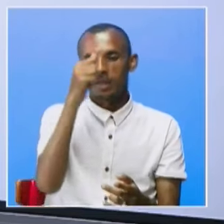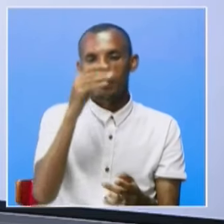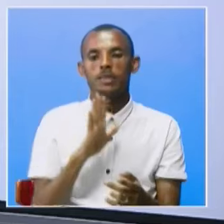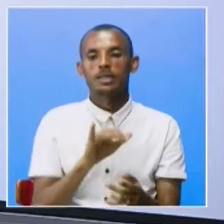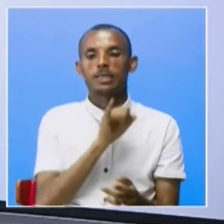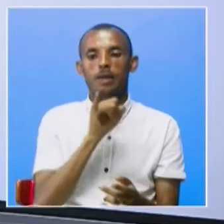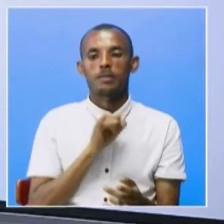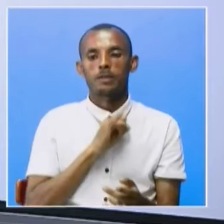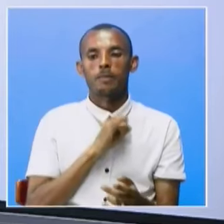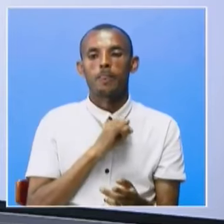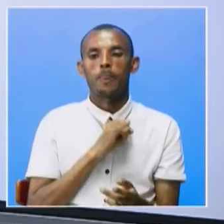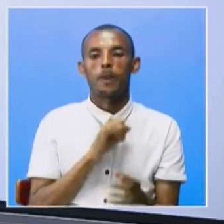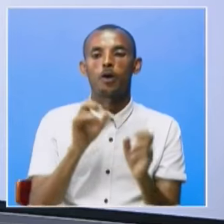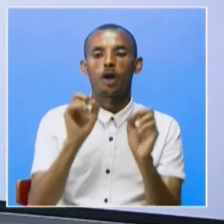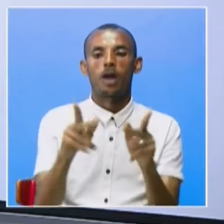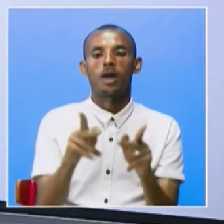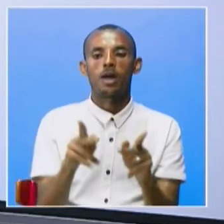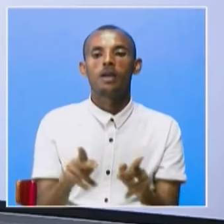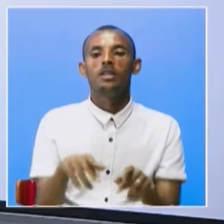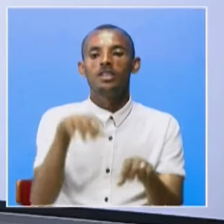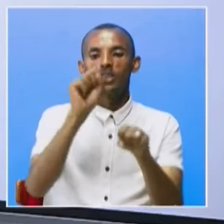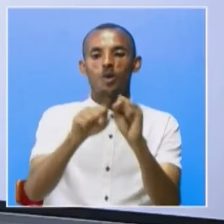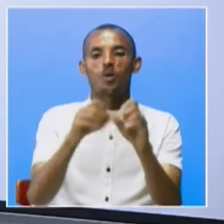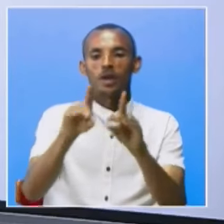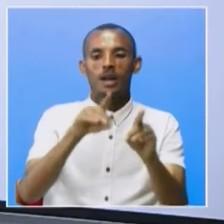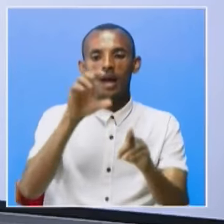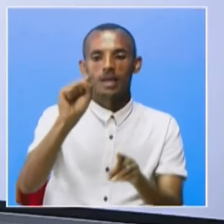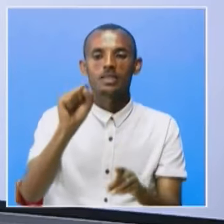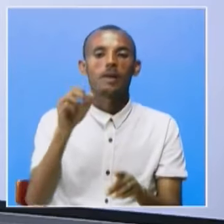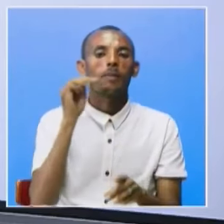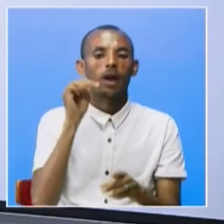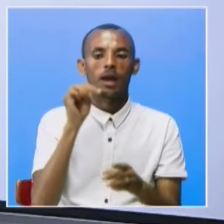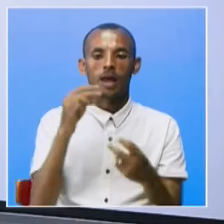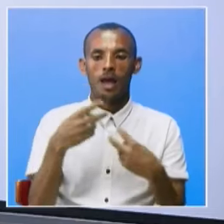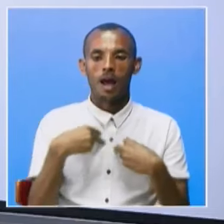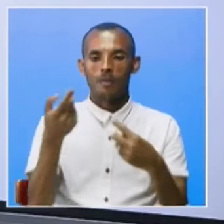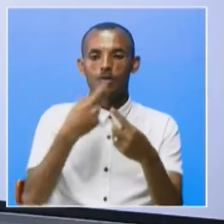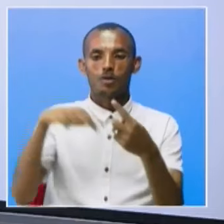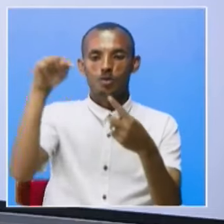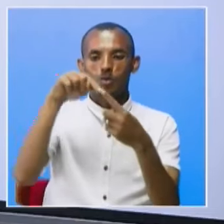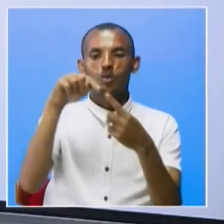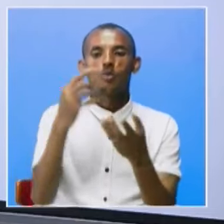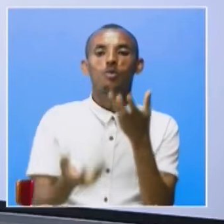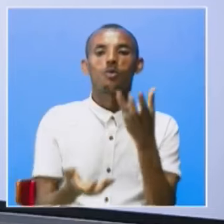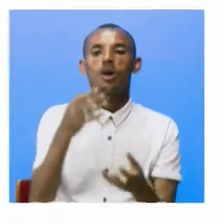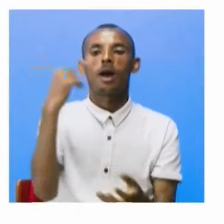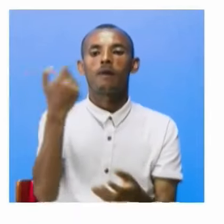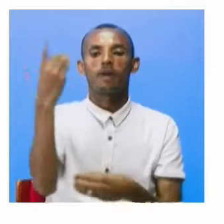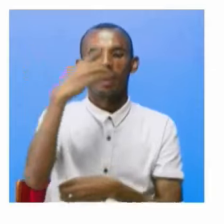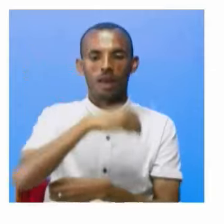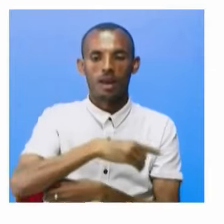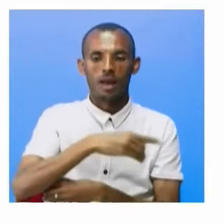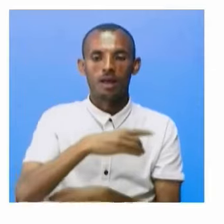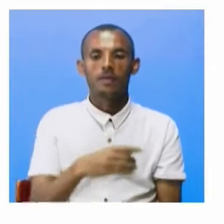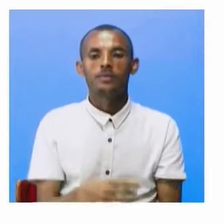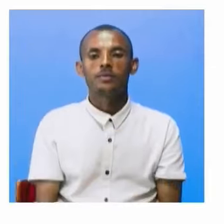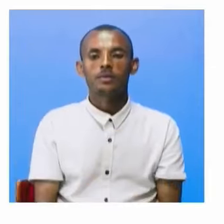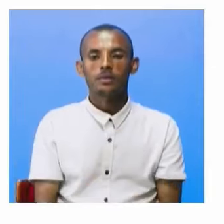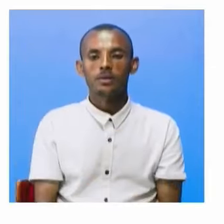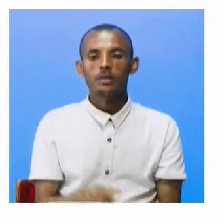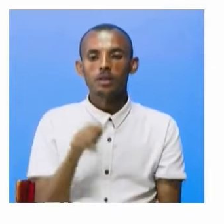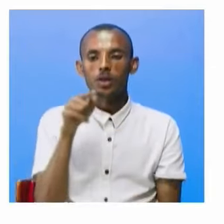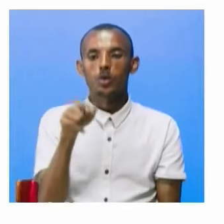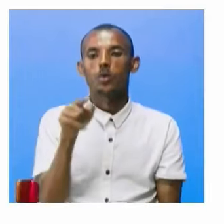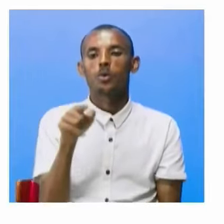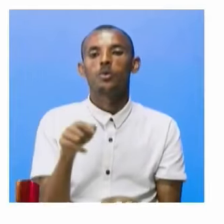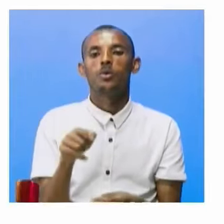subjects, right? Okay, so does Mary have to cook every day? And you, what do you say? Tell